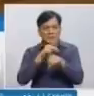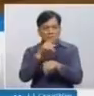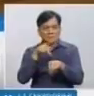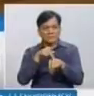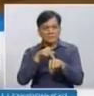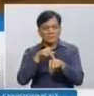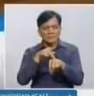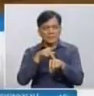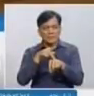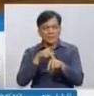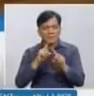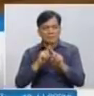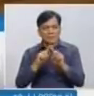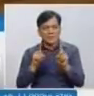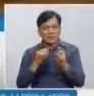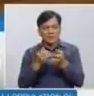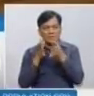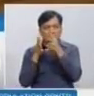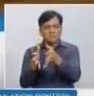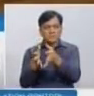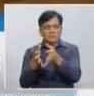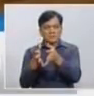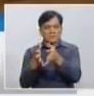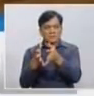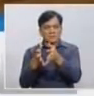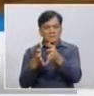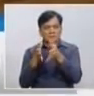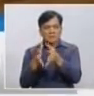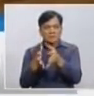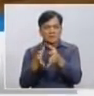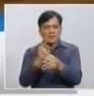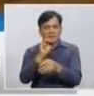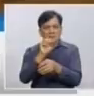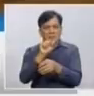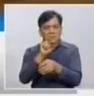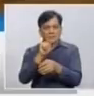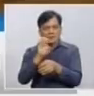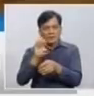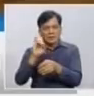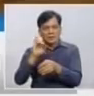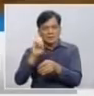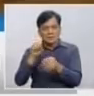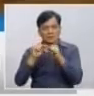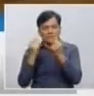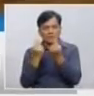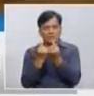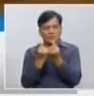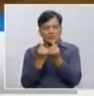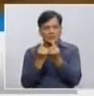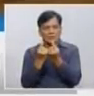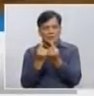Yet, when what remained of the decimated Maoti ISIS group in Marawi finally